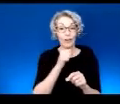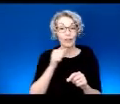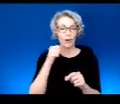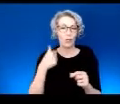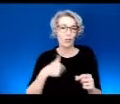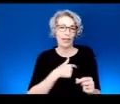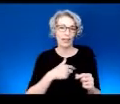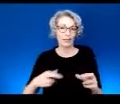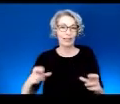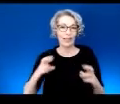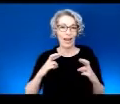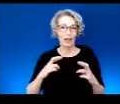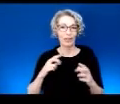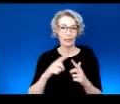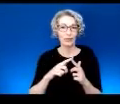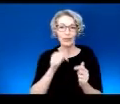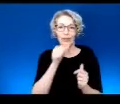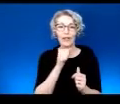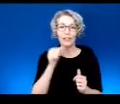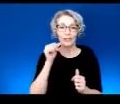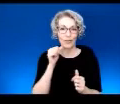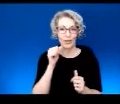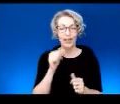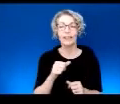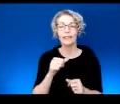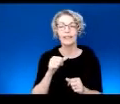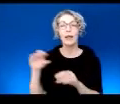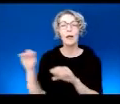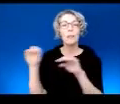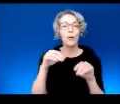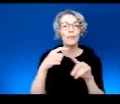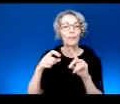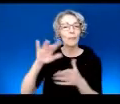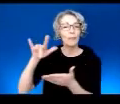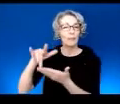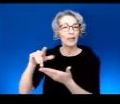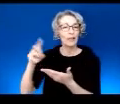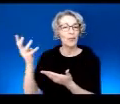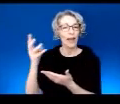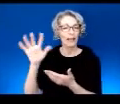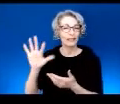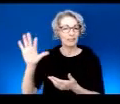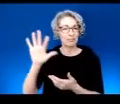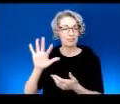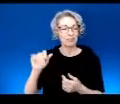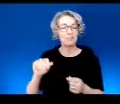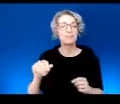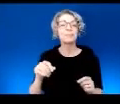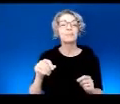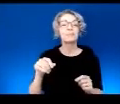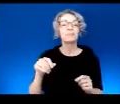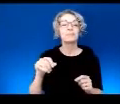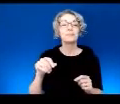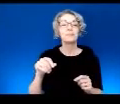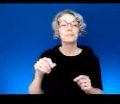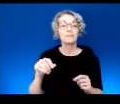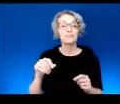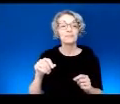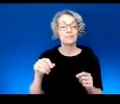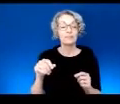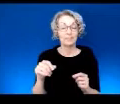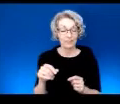retired to Arizona, moved from the Midwest. I had